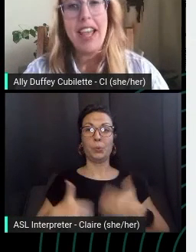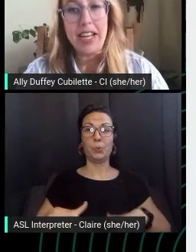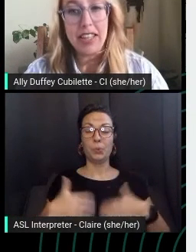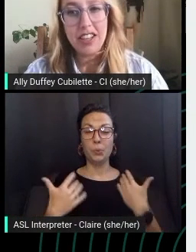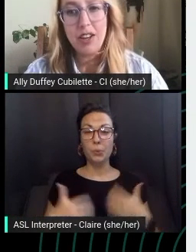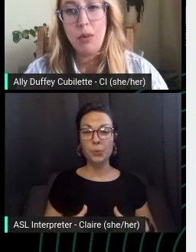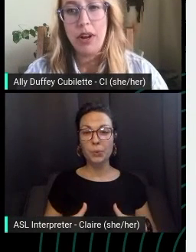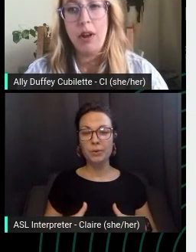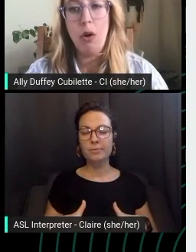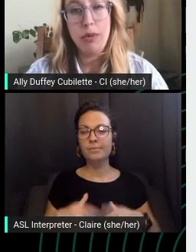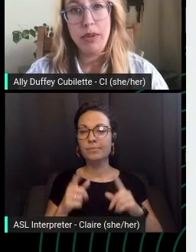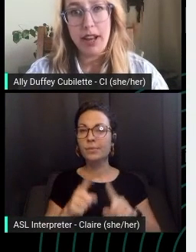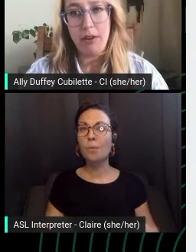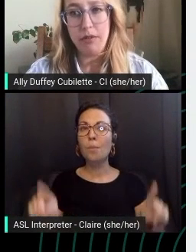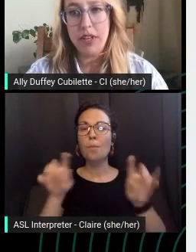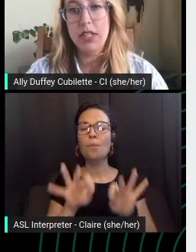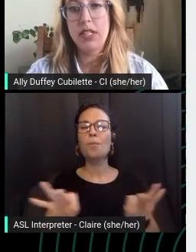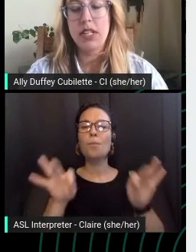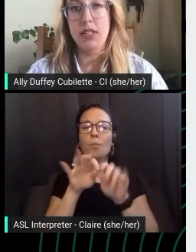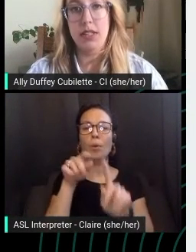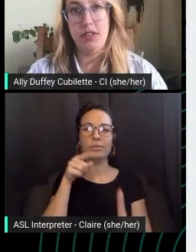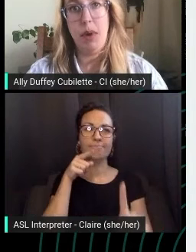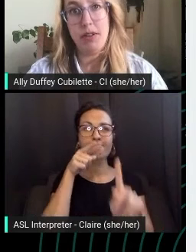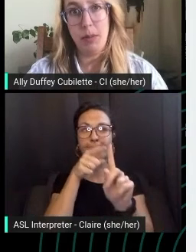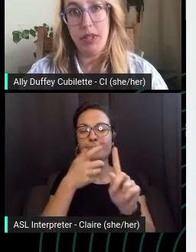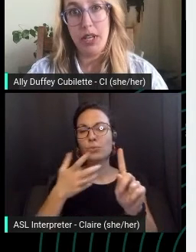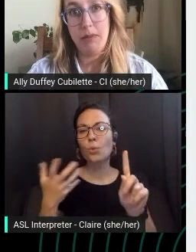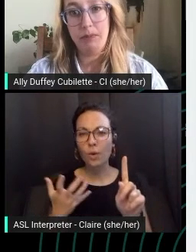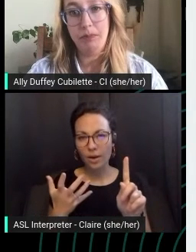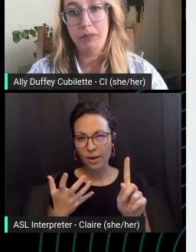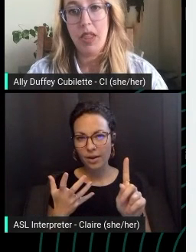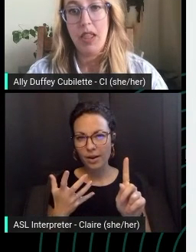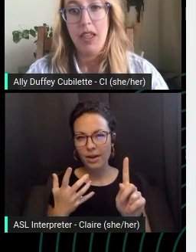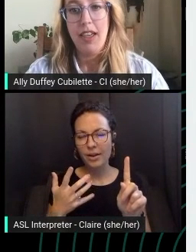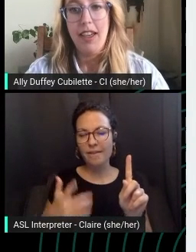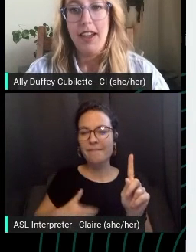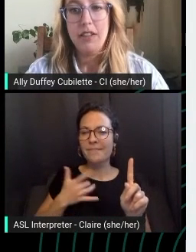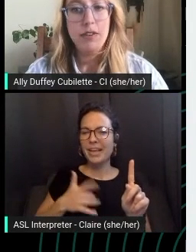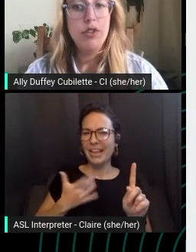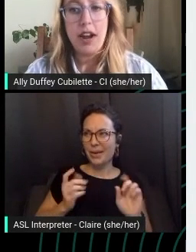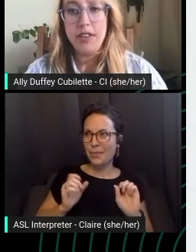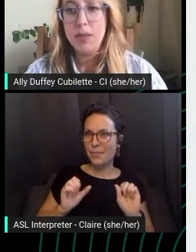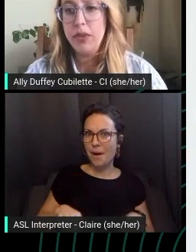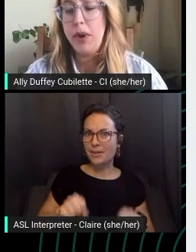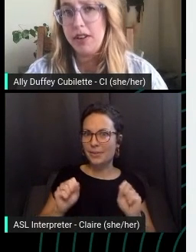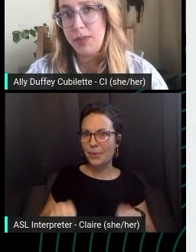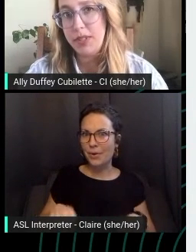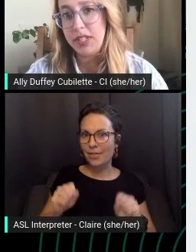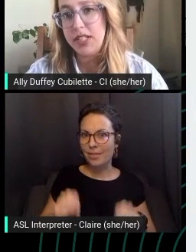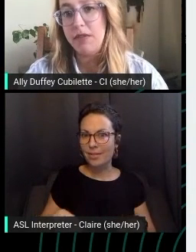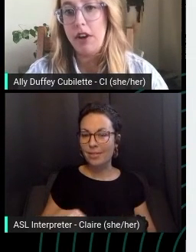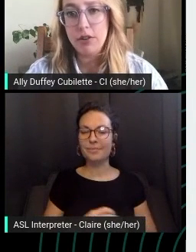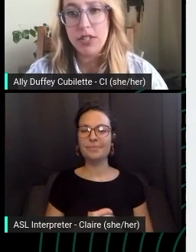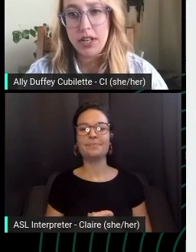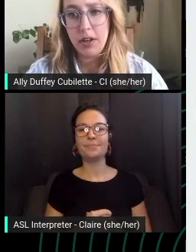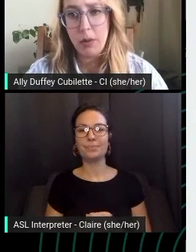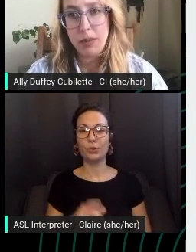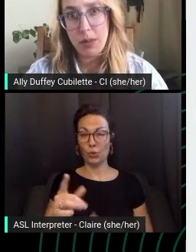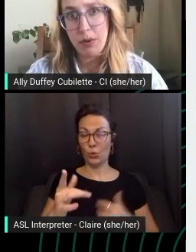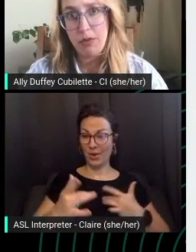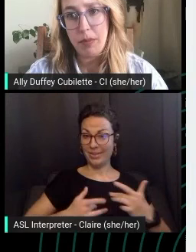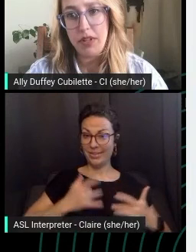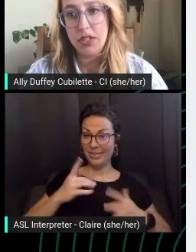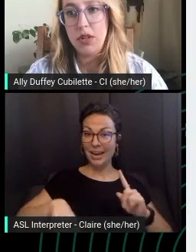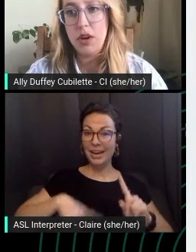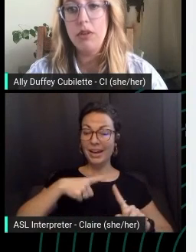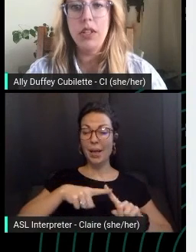More than anything, what I hope you get out of this is a sense of possibility. And if you're jazzed about the possibilities of understanding your